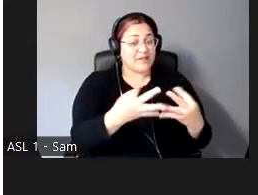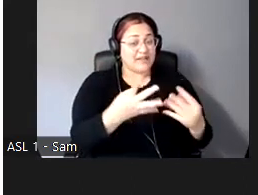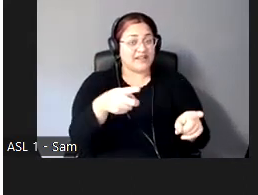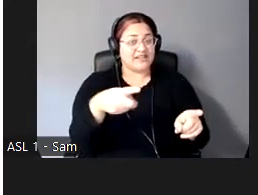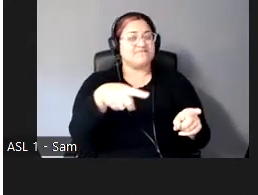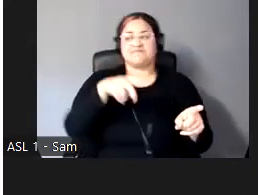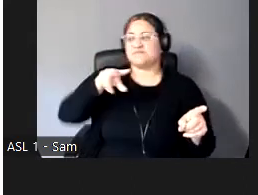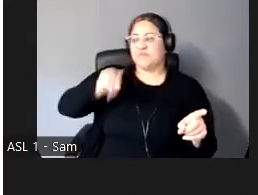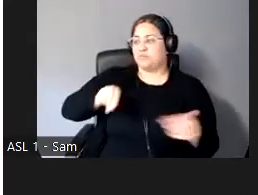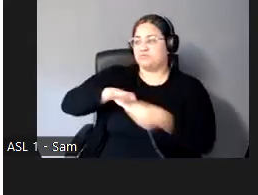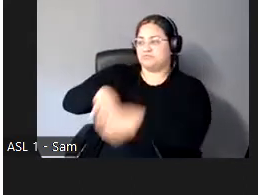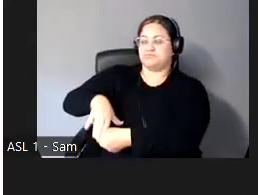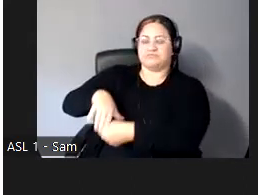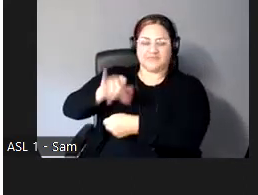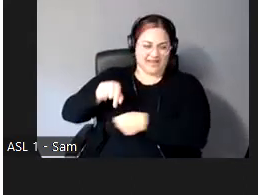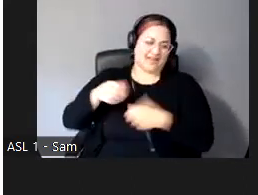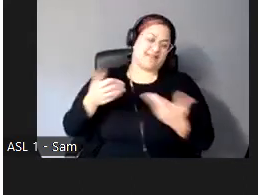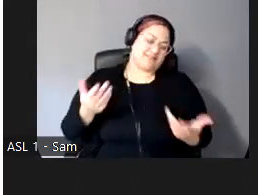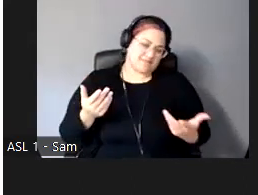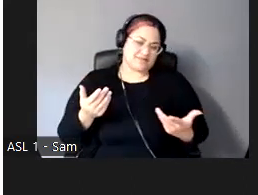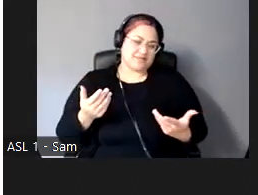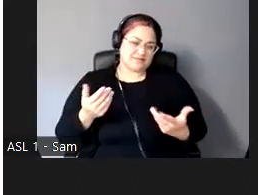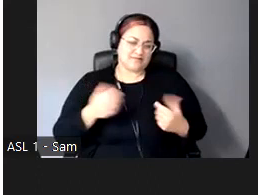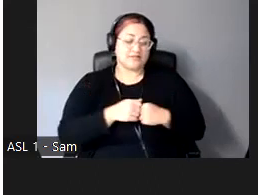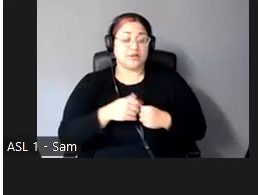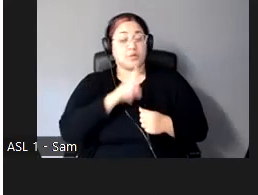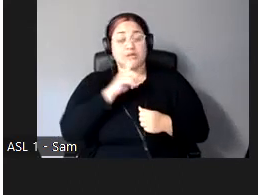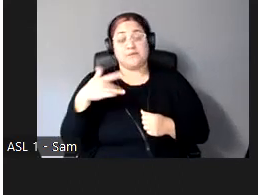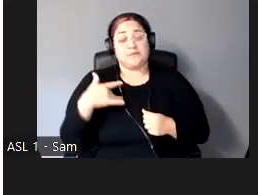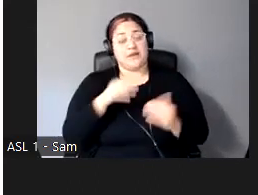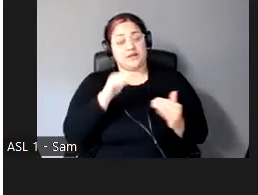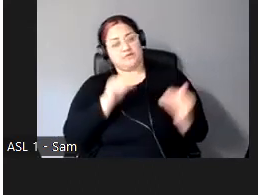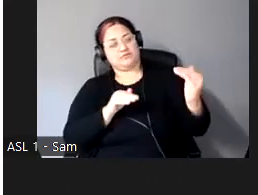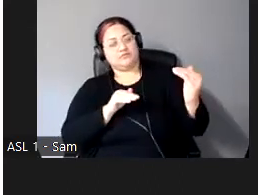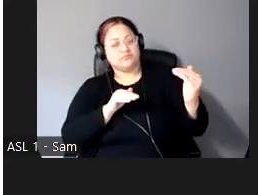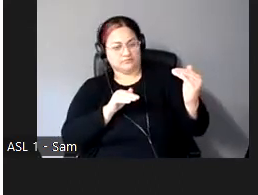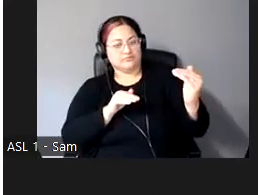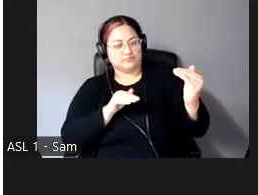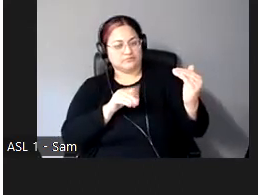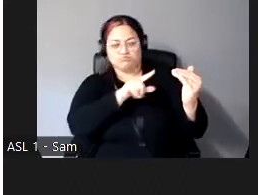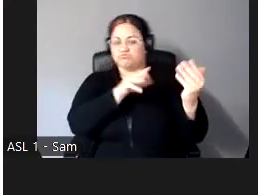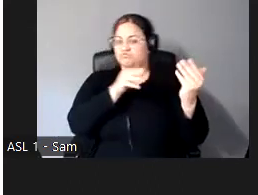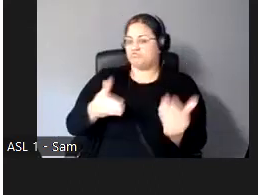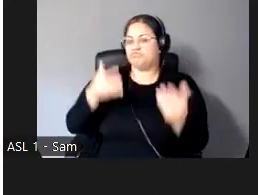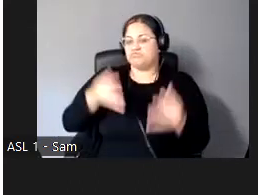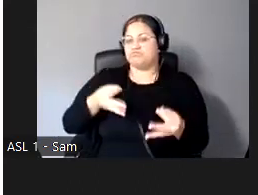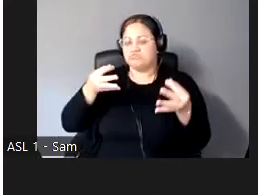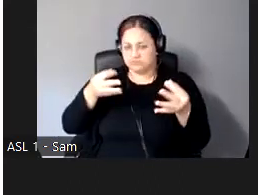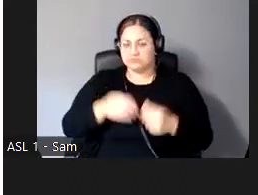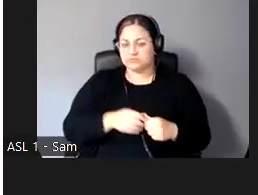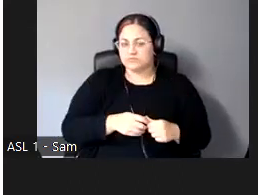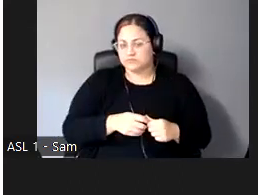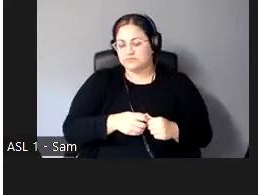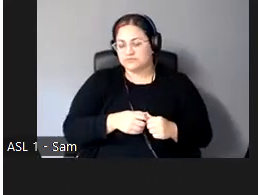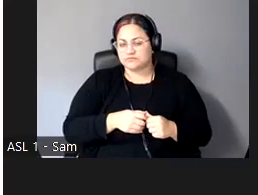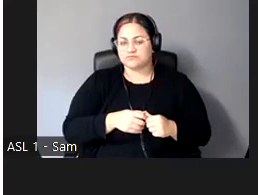adults. And many times it's a power imbalance, where someone is making those decisions and choices over an older